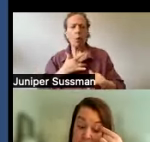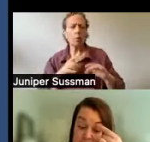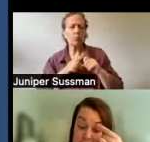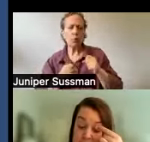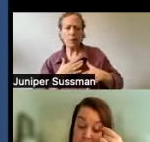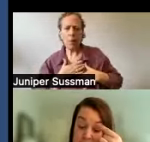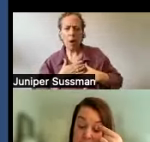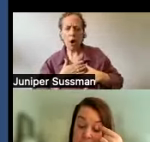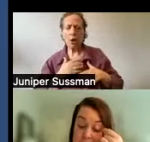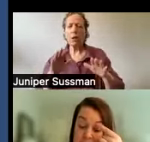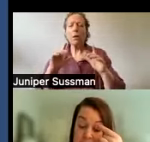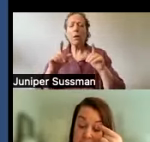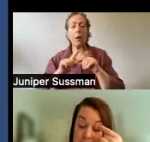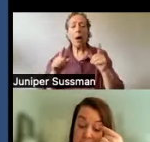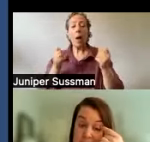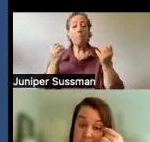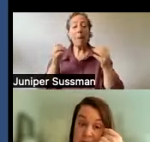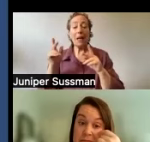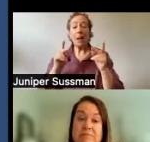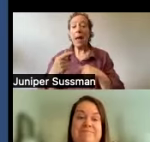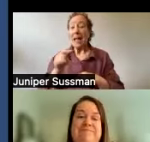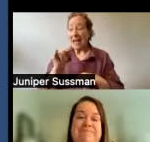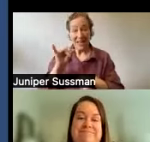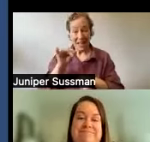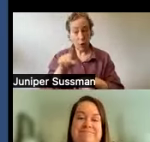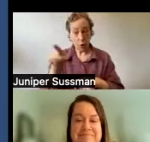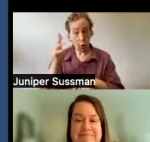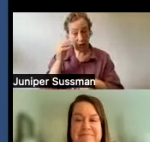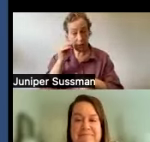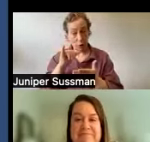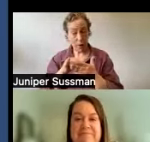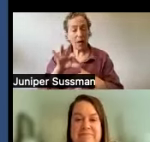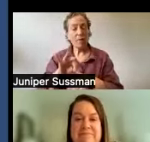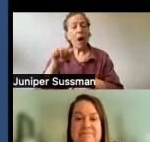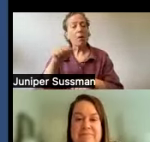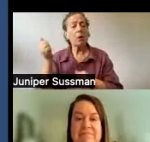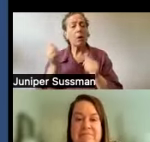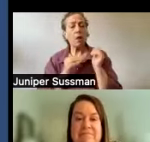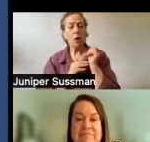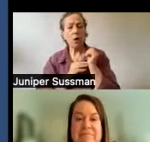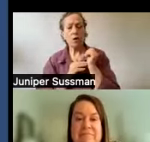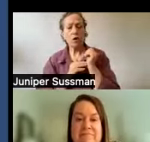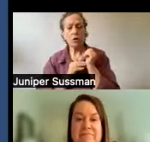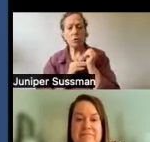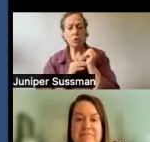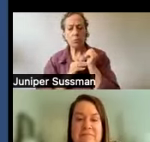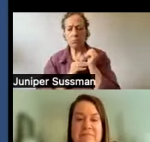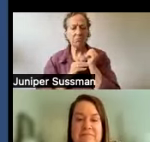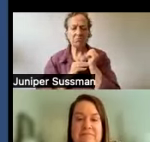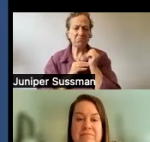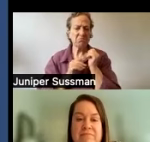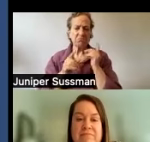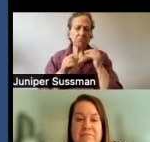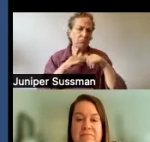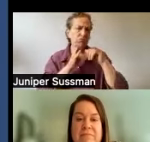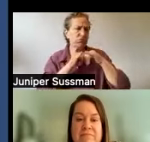one piece of advice to that patient is go find another physician, because you're not going to get very far just butting heads and trying to